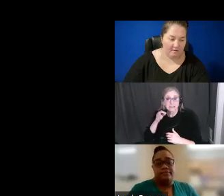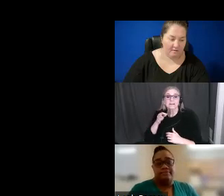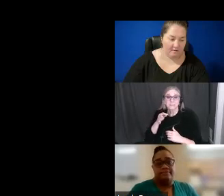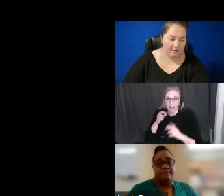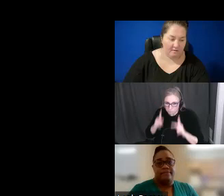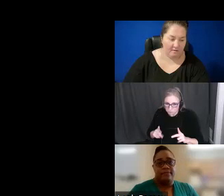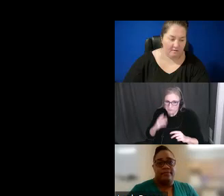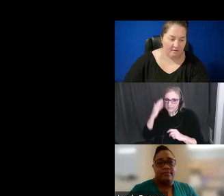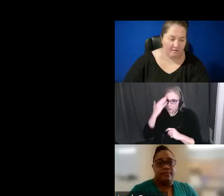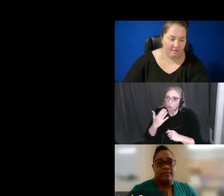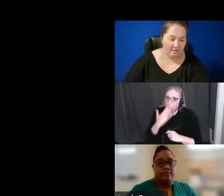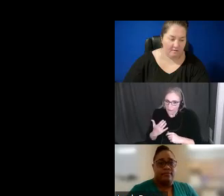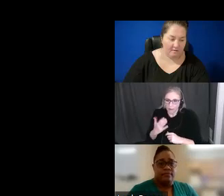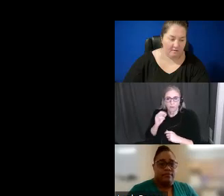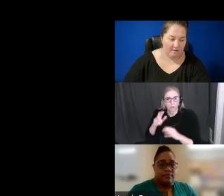member.